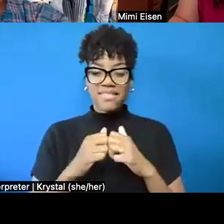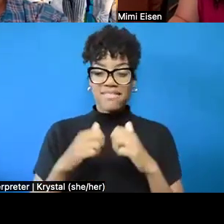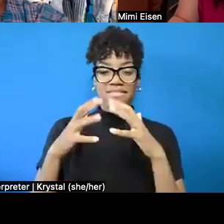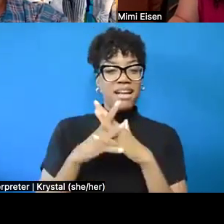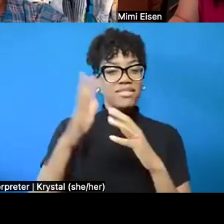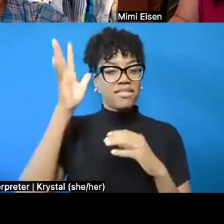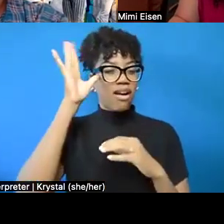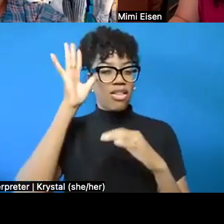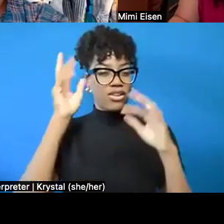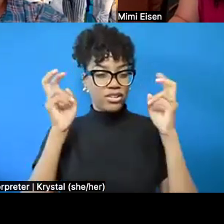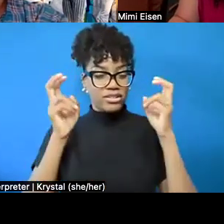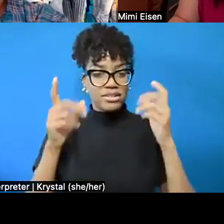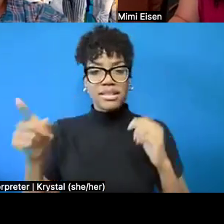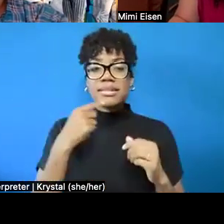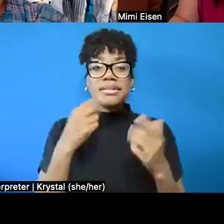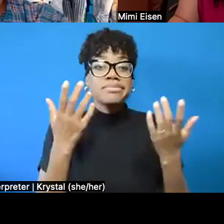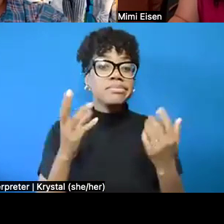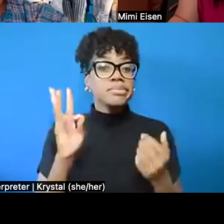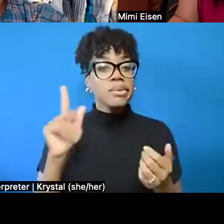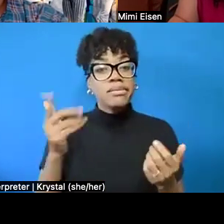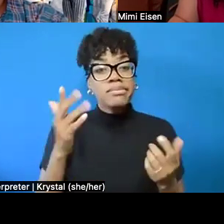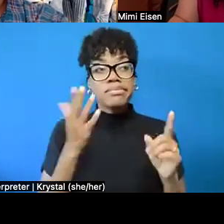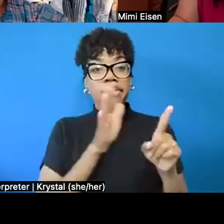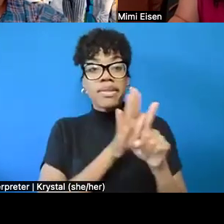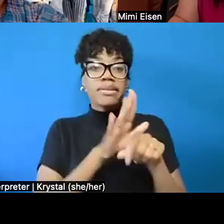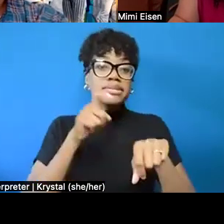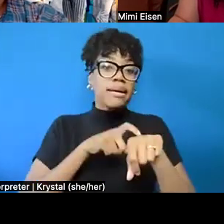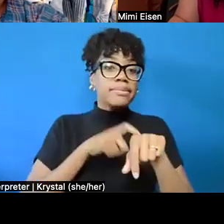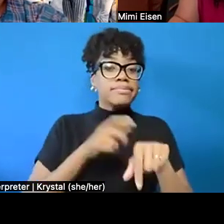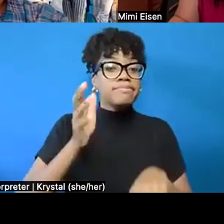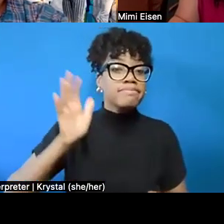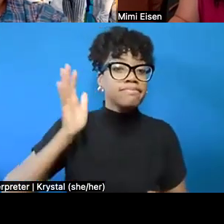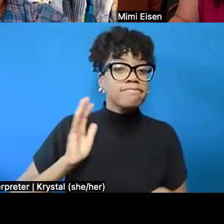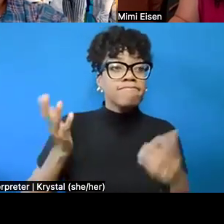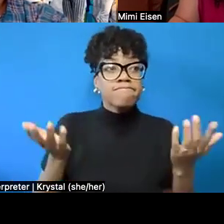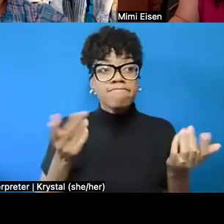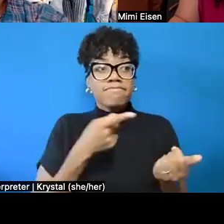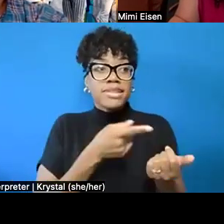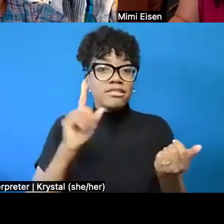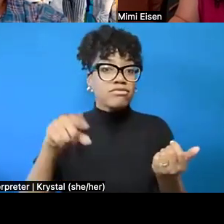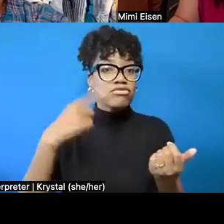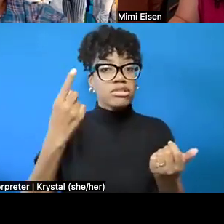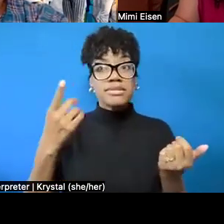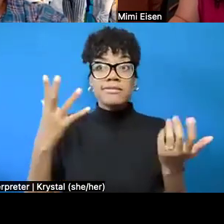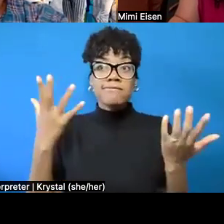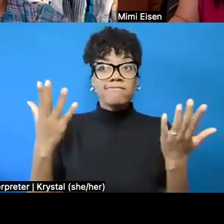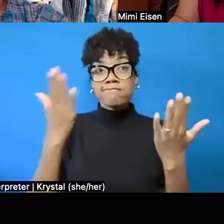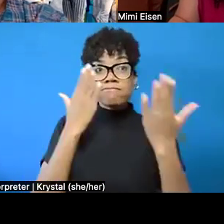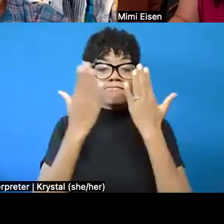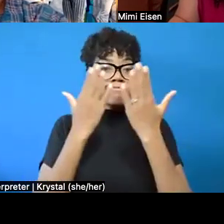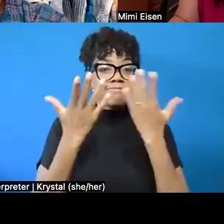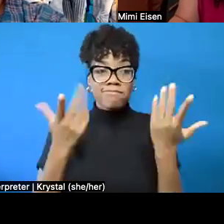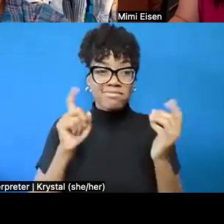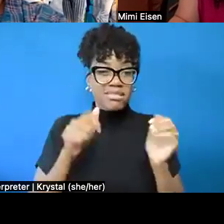right? And just the saying of that, right, is actually excluding all these